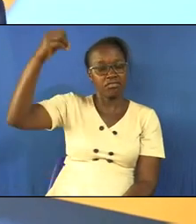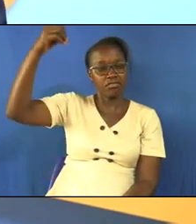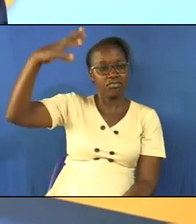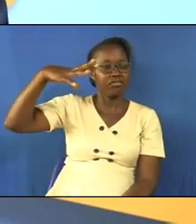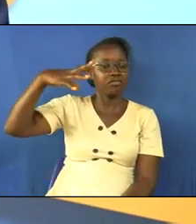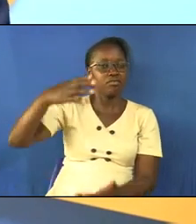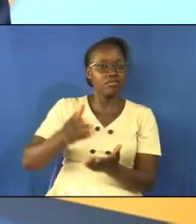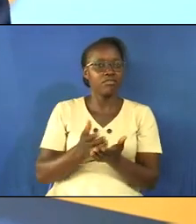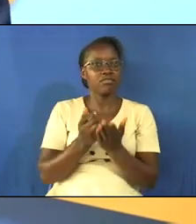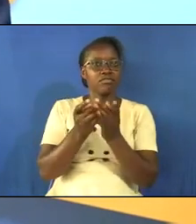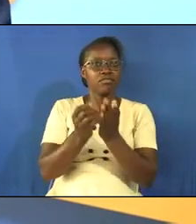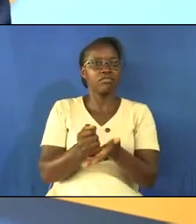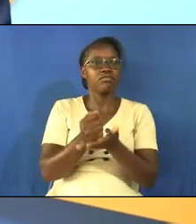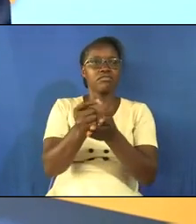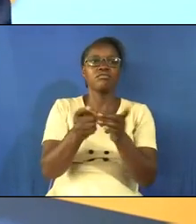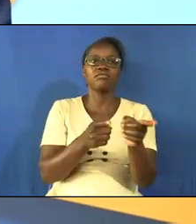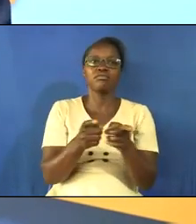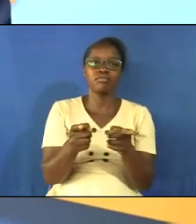procedure.